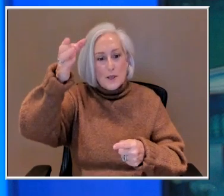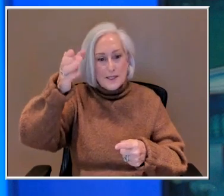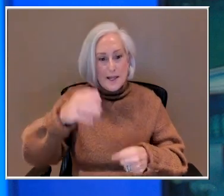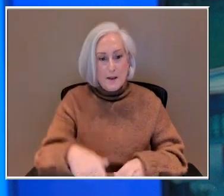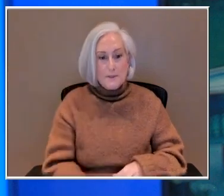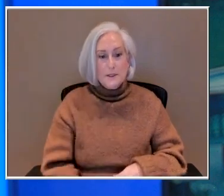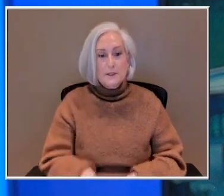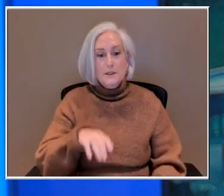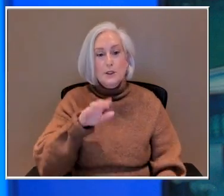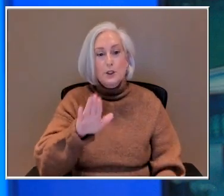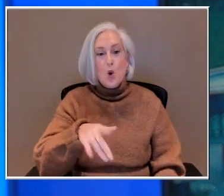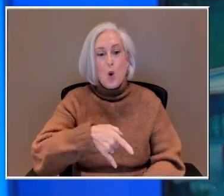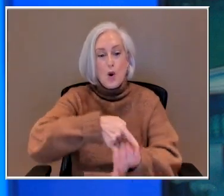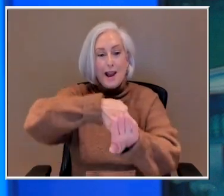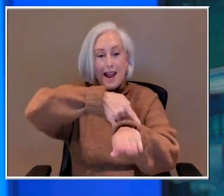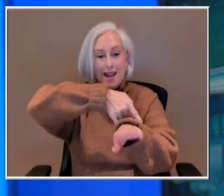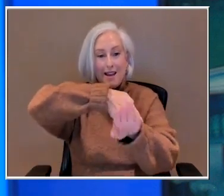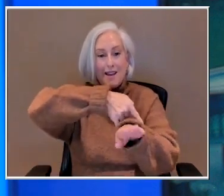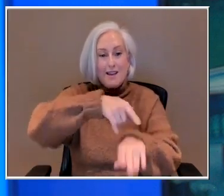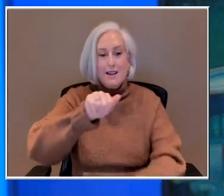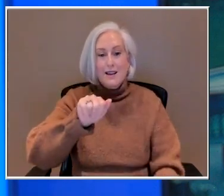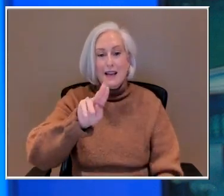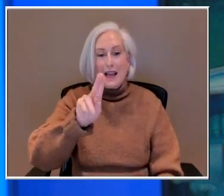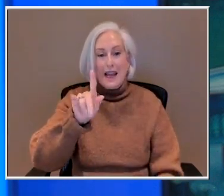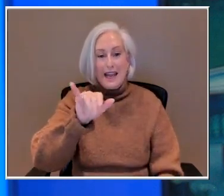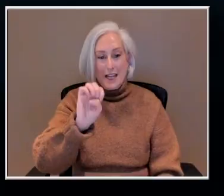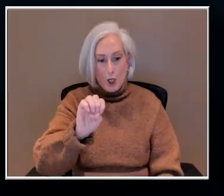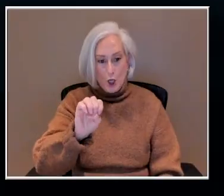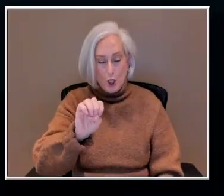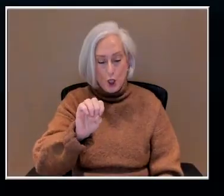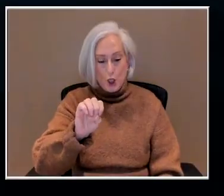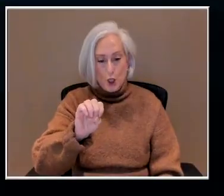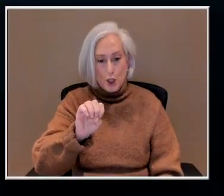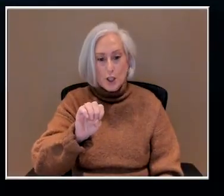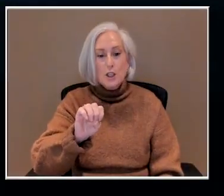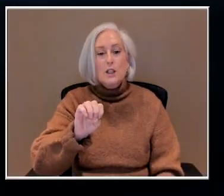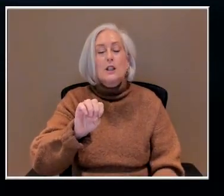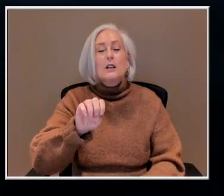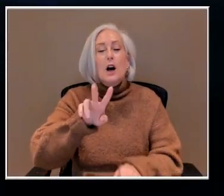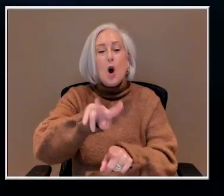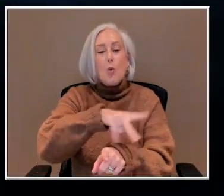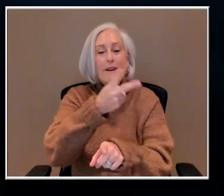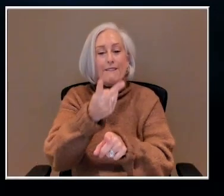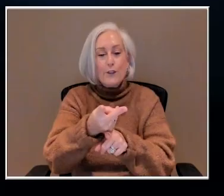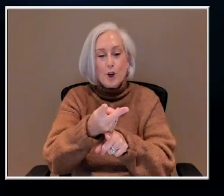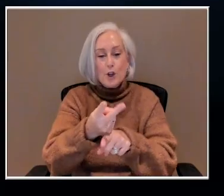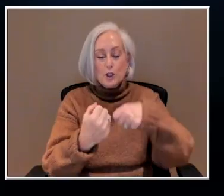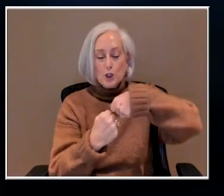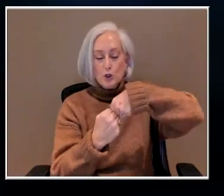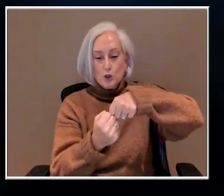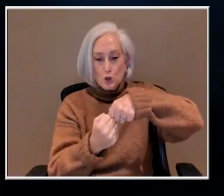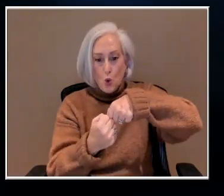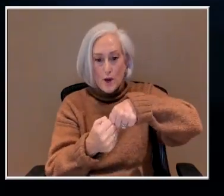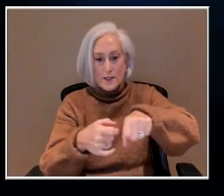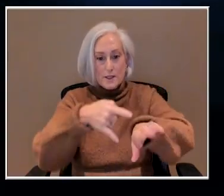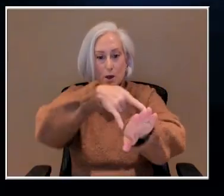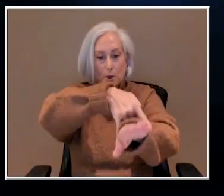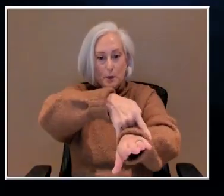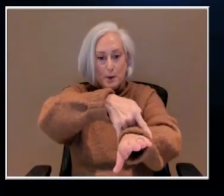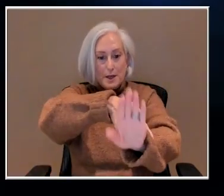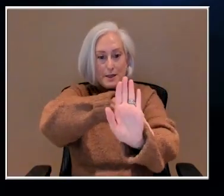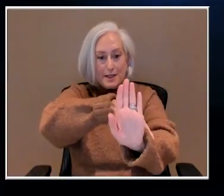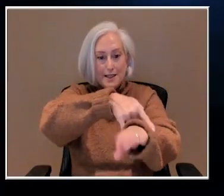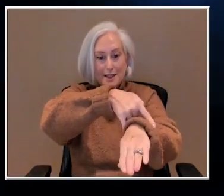is essentially a reverse knee joint. So while the knee flexes in one direction, the ankle flexes in the other